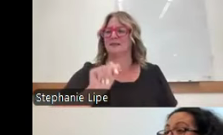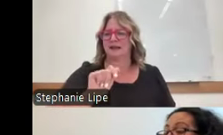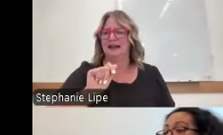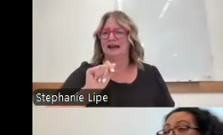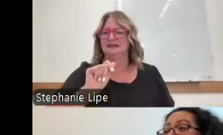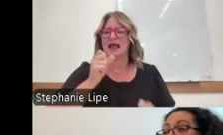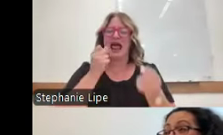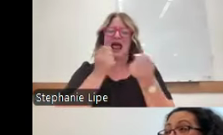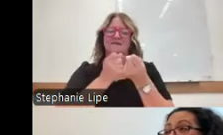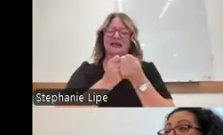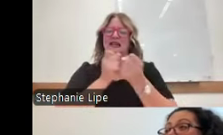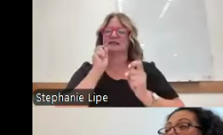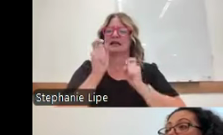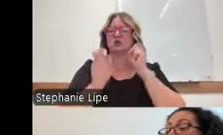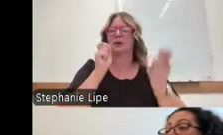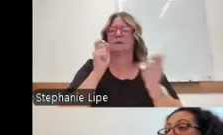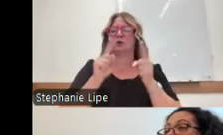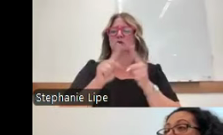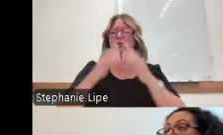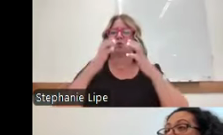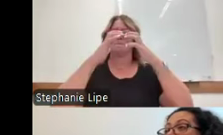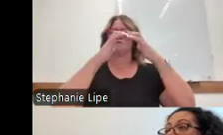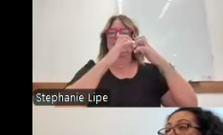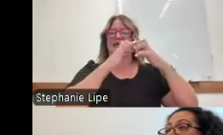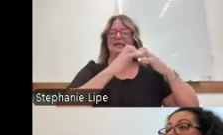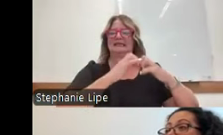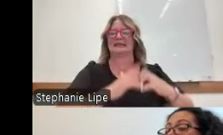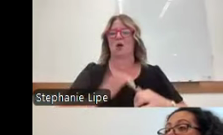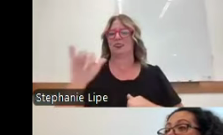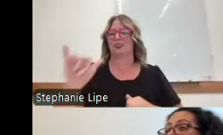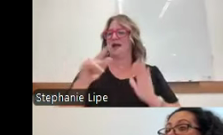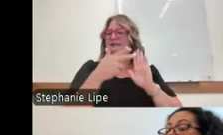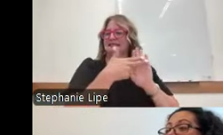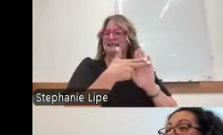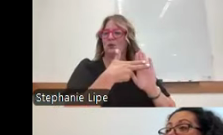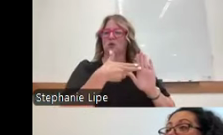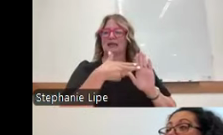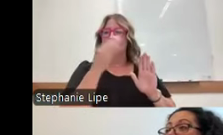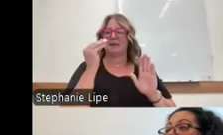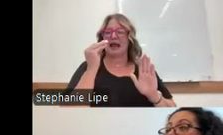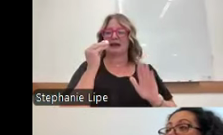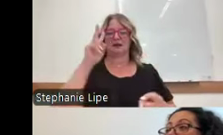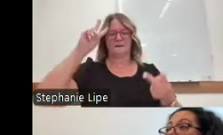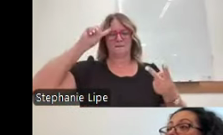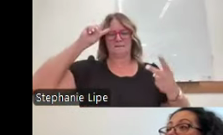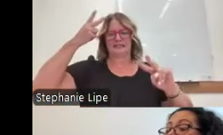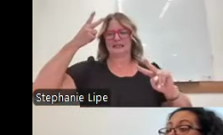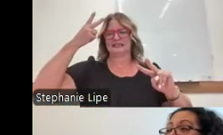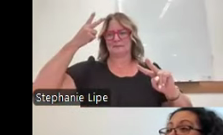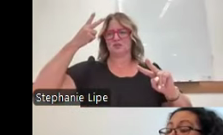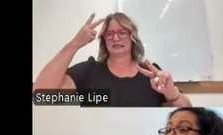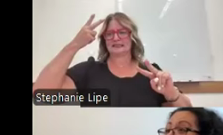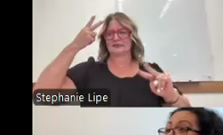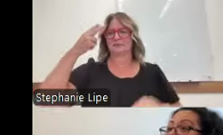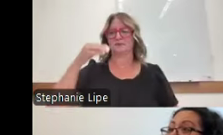many individuals with disabilities, we can then see how the advocating can contribute to